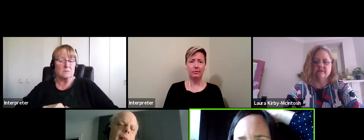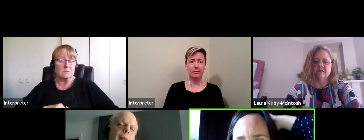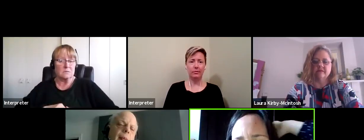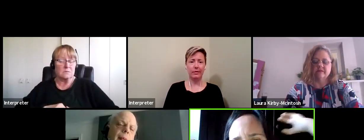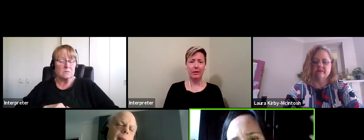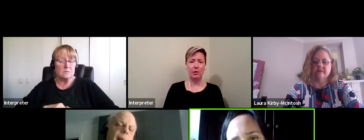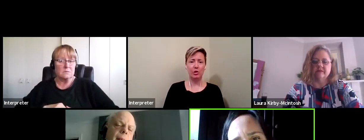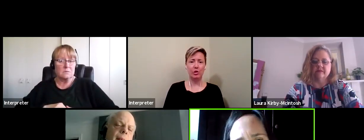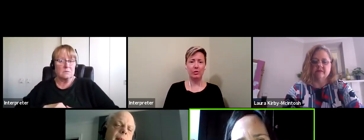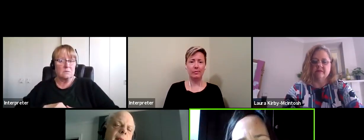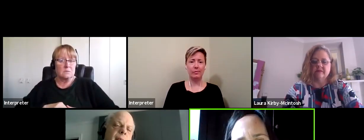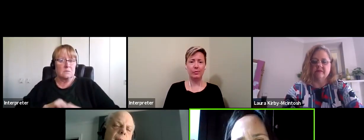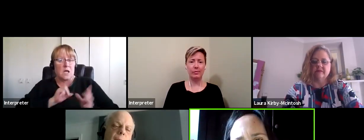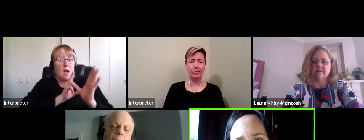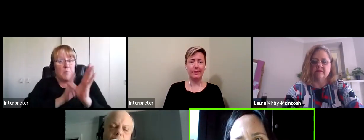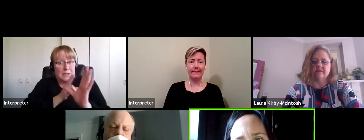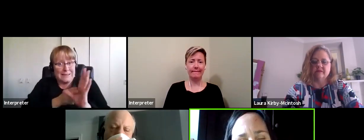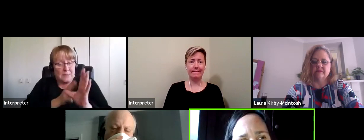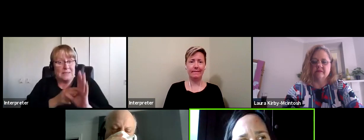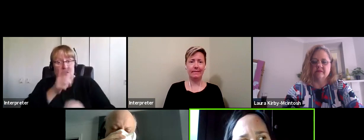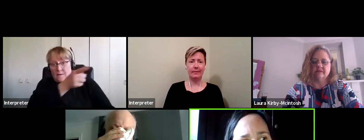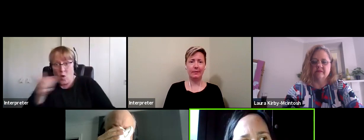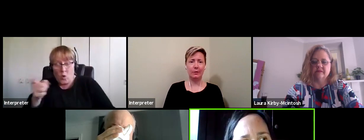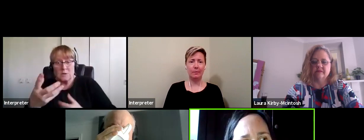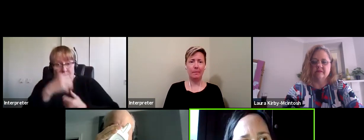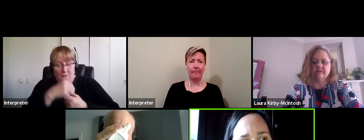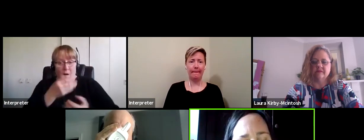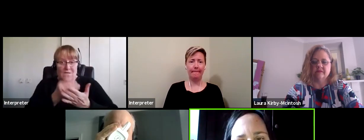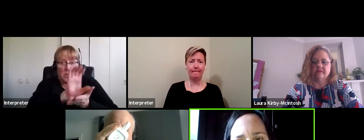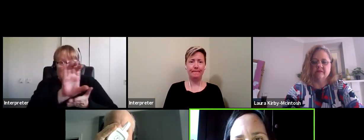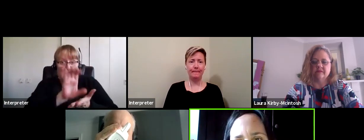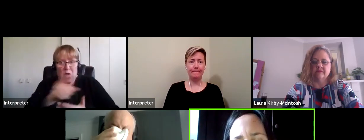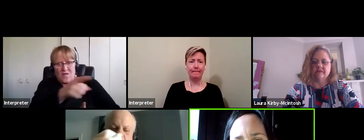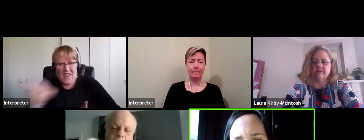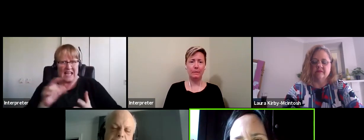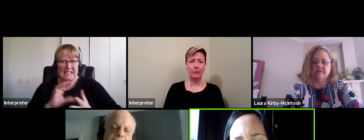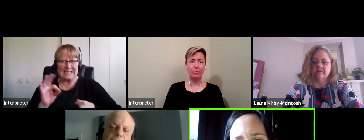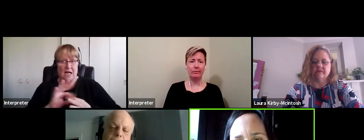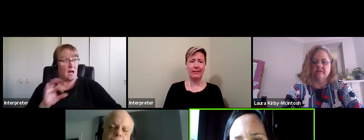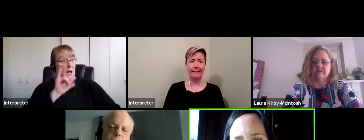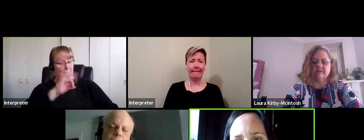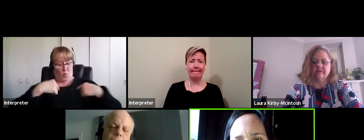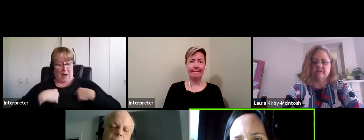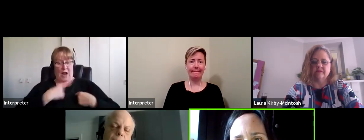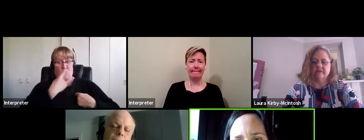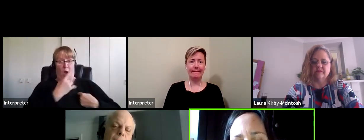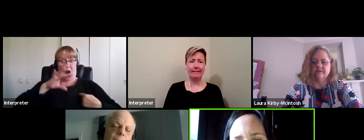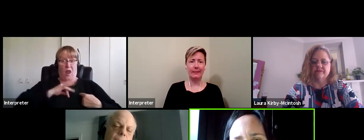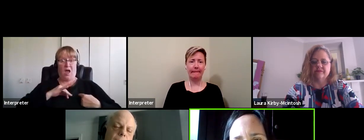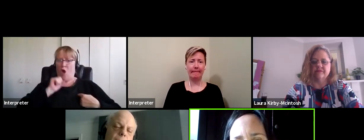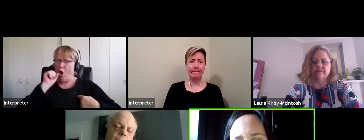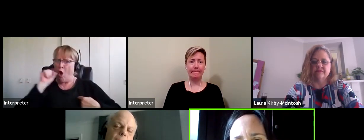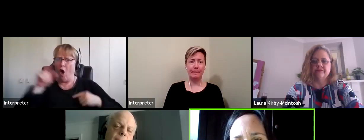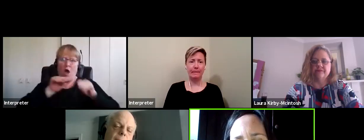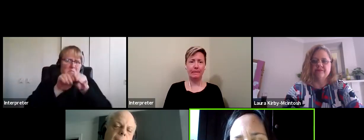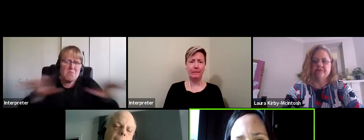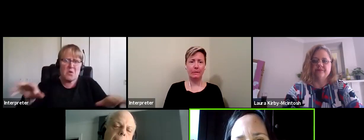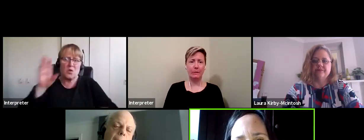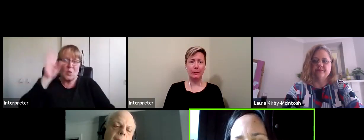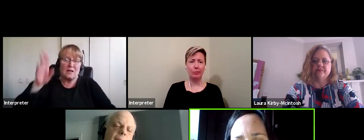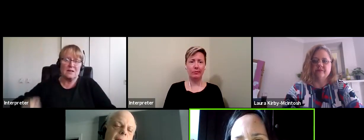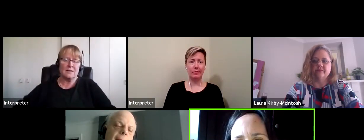talking to participants in our direct funding program, they have been saying, you know, if one of us gets it, all of us are going to get this. And we're